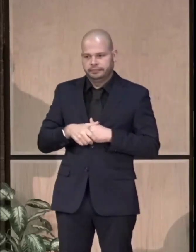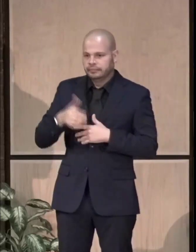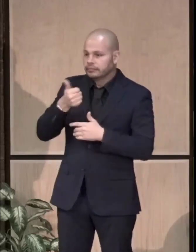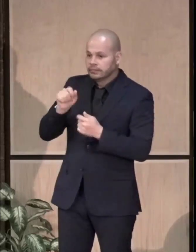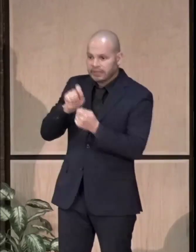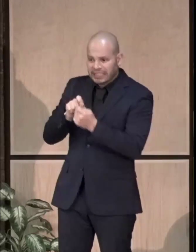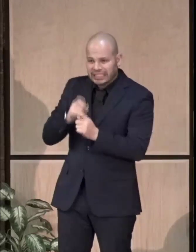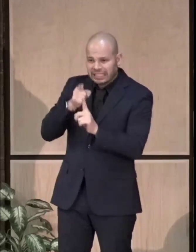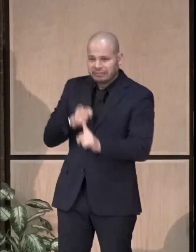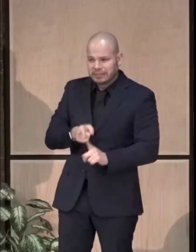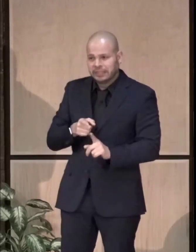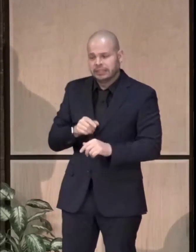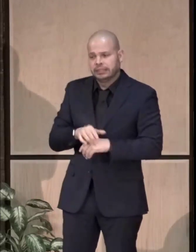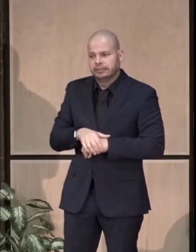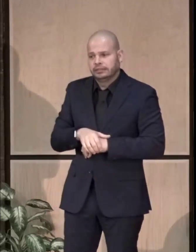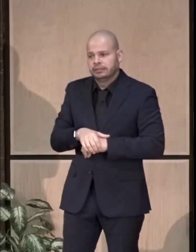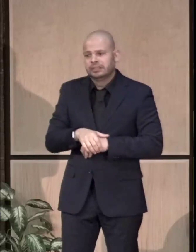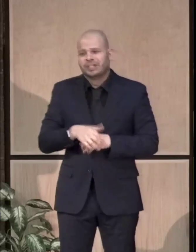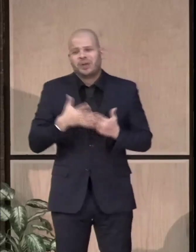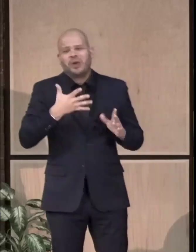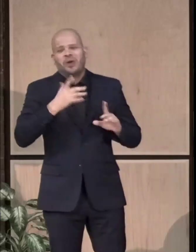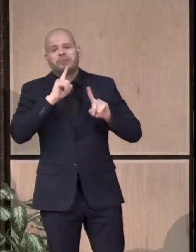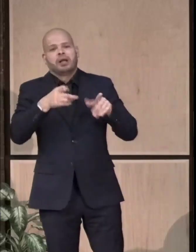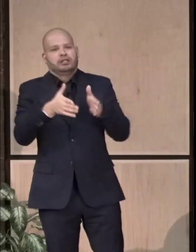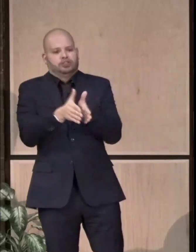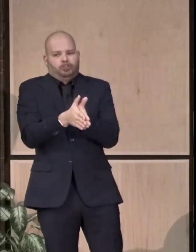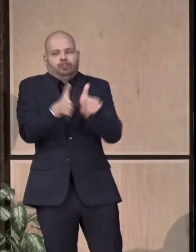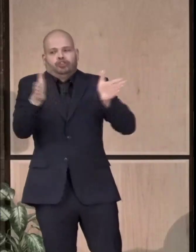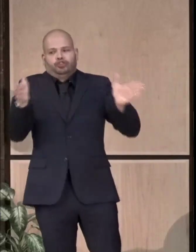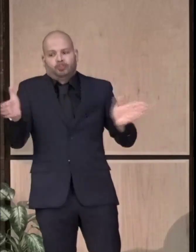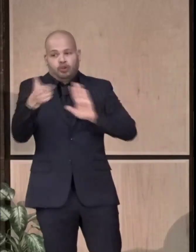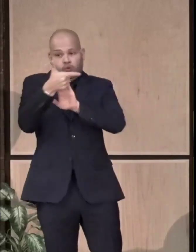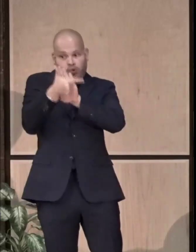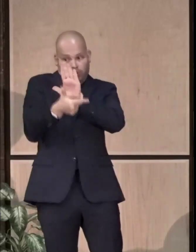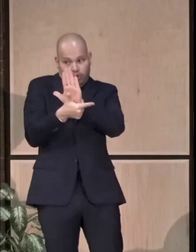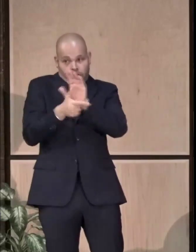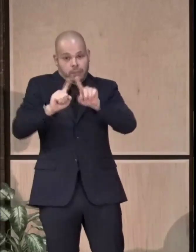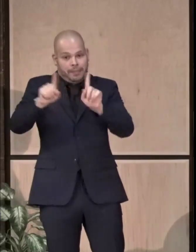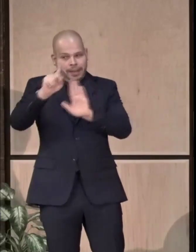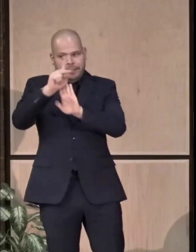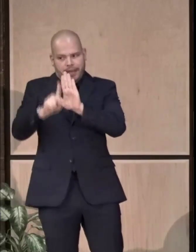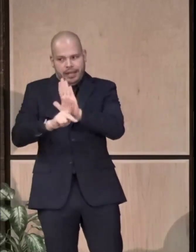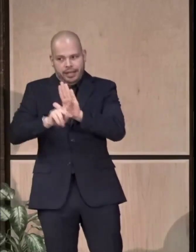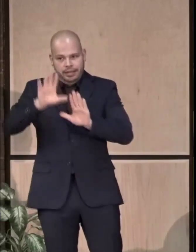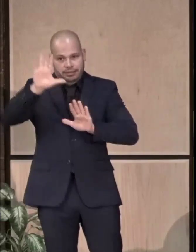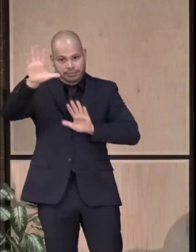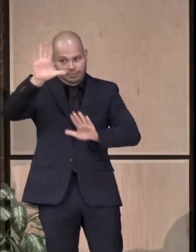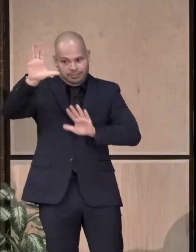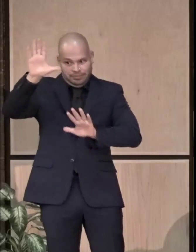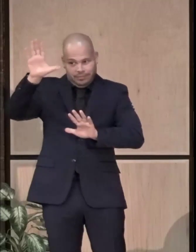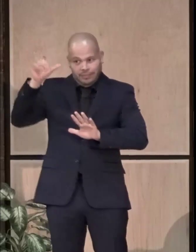That we have different policies and we have different, you know, different state laws. I'm just referring to the fact that I come from a different